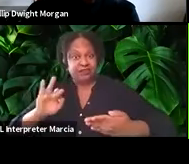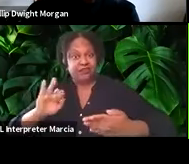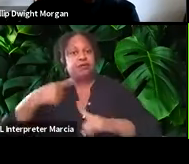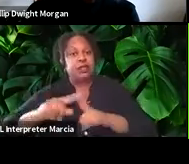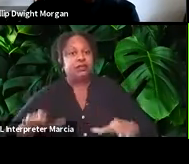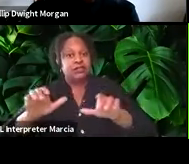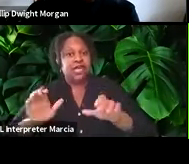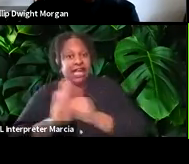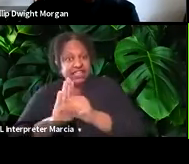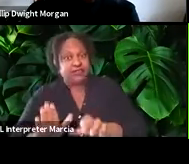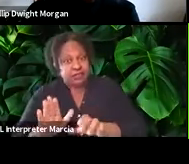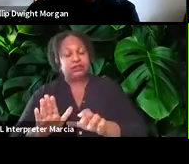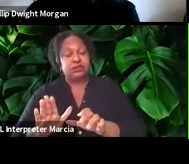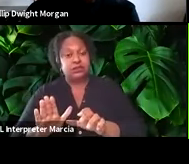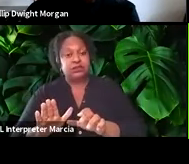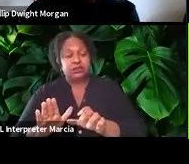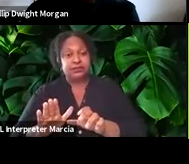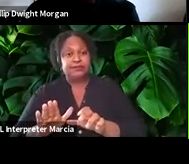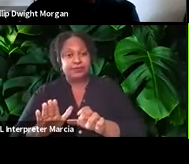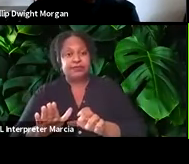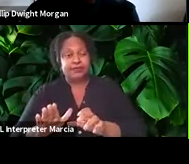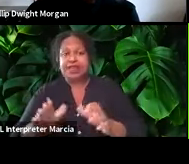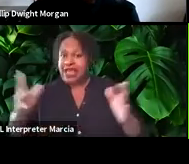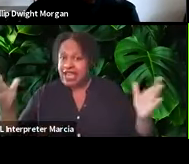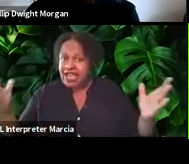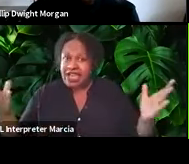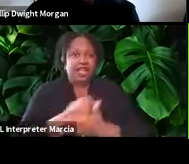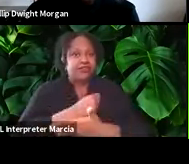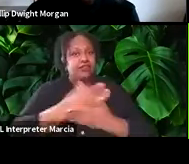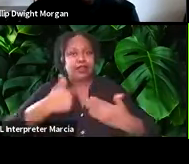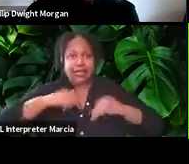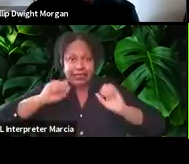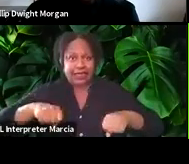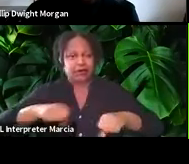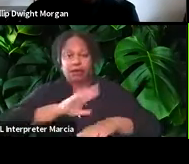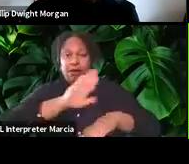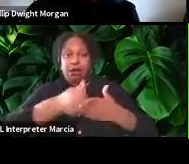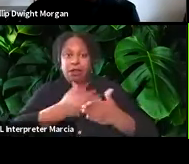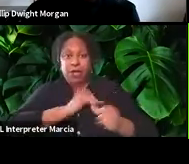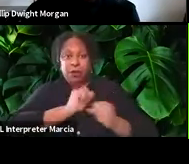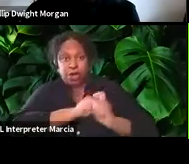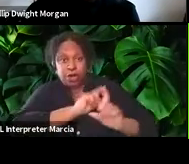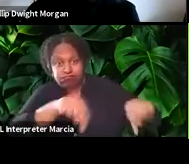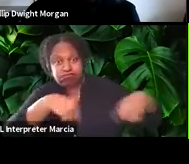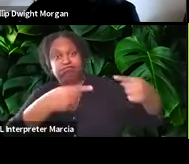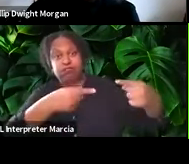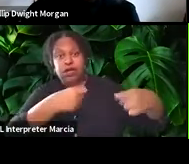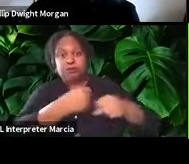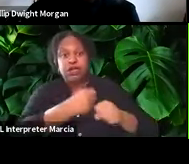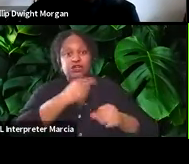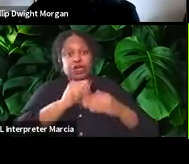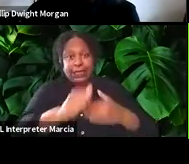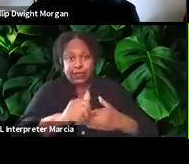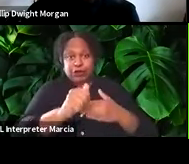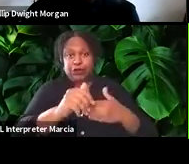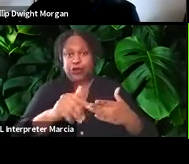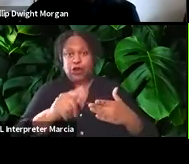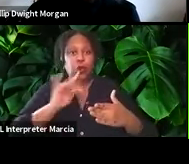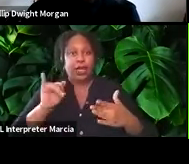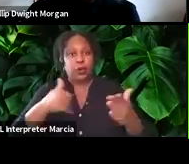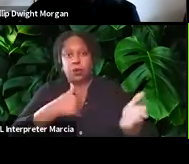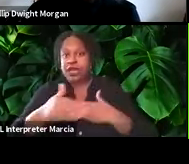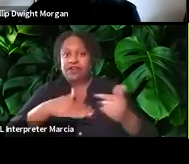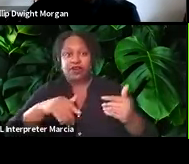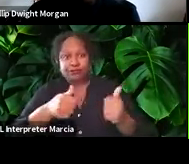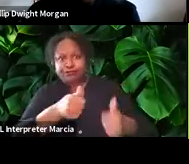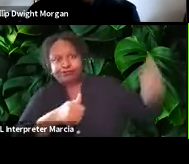an activator, have put all that I can and the work that I do and making sure that leadership looks like whatever it